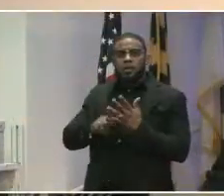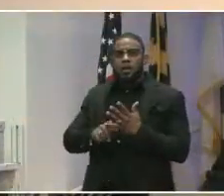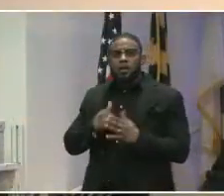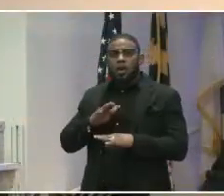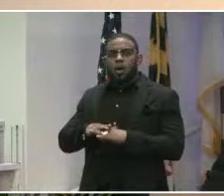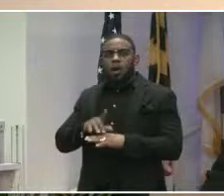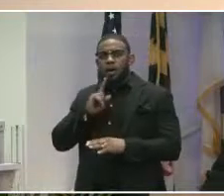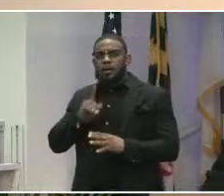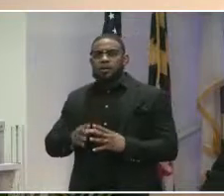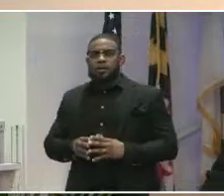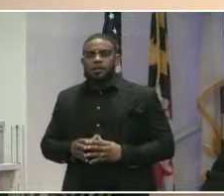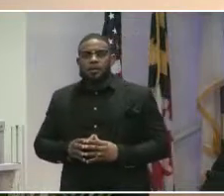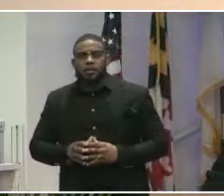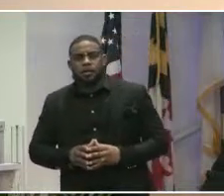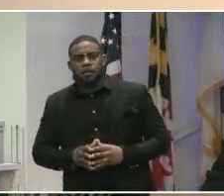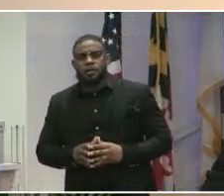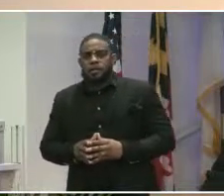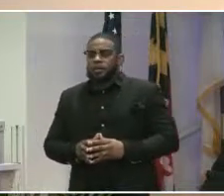on